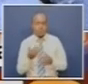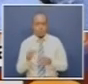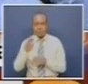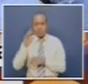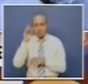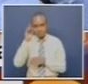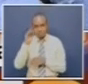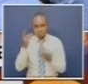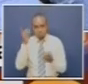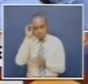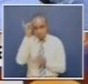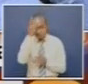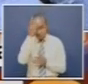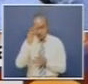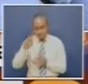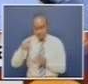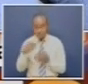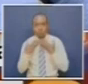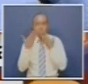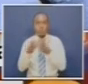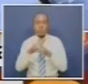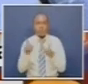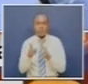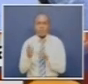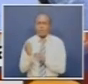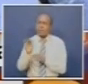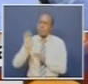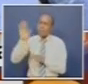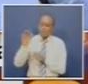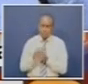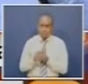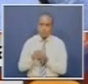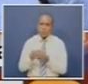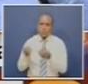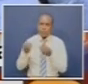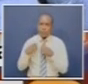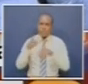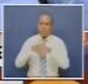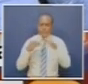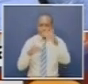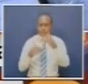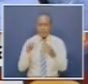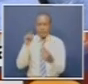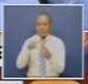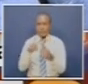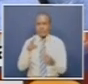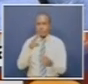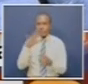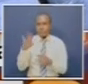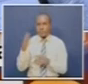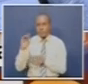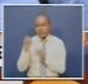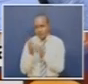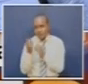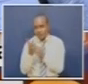give his comment shortly, but Hassan Omar, again, you said you're giving a window frame until 25th of December. Are you